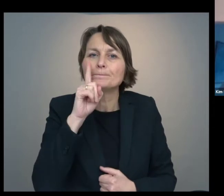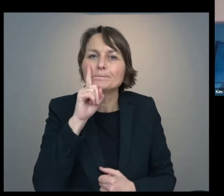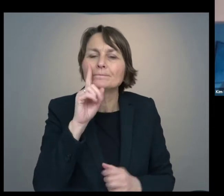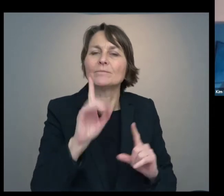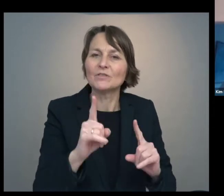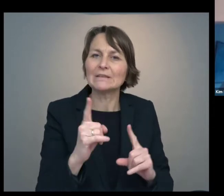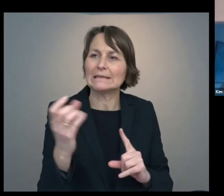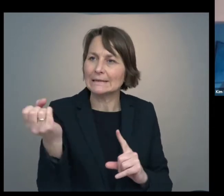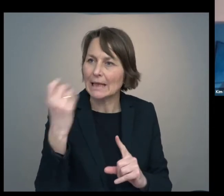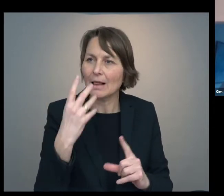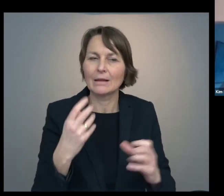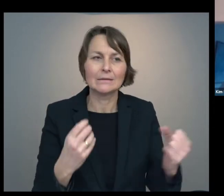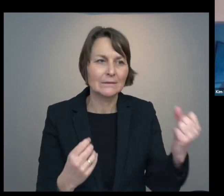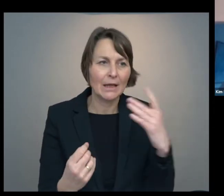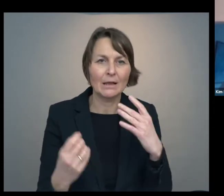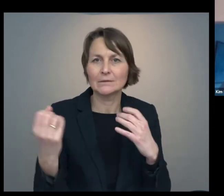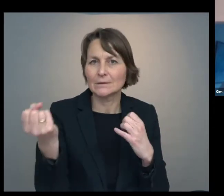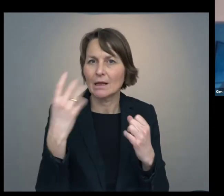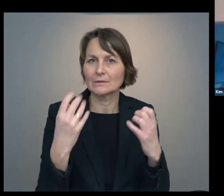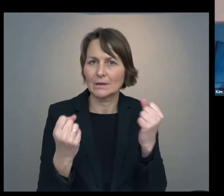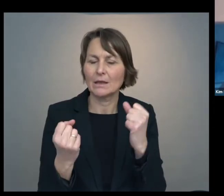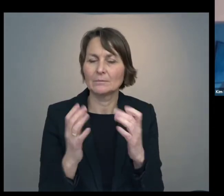if your idea is about one of our